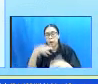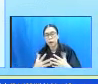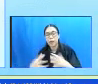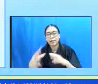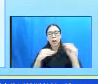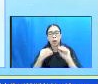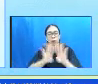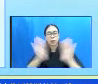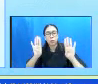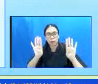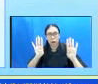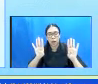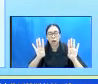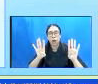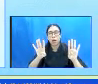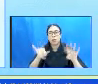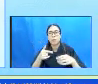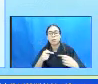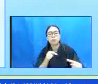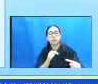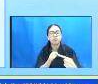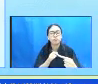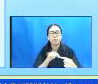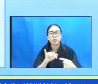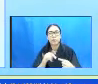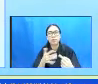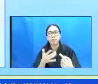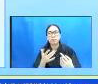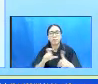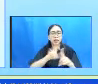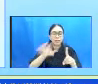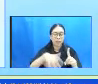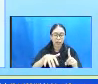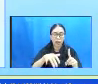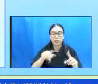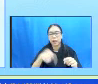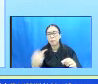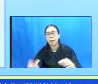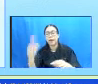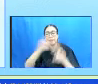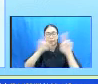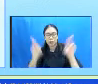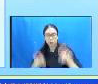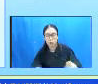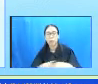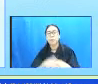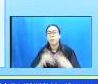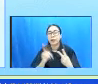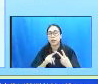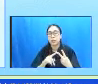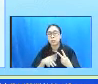is important role of CSO. And the second role is giving voice to the most vulnerable